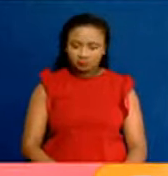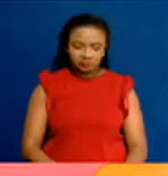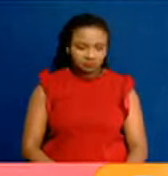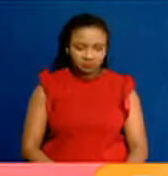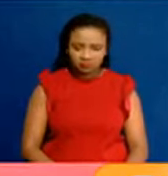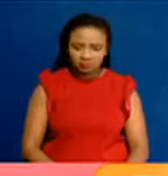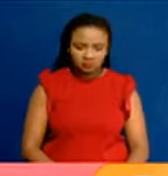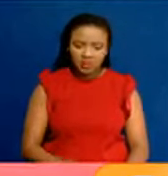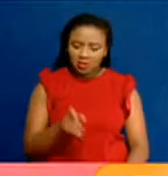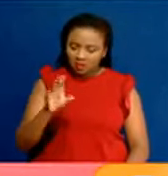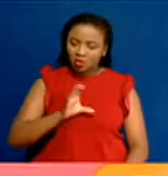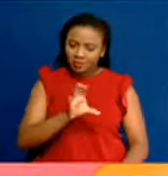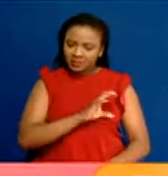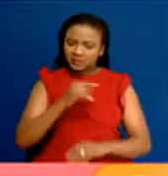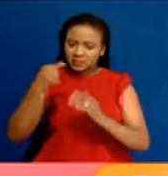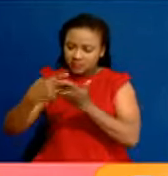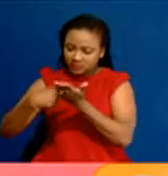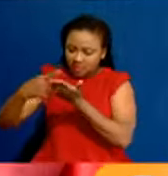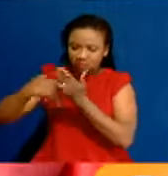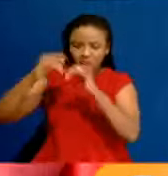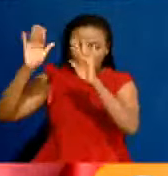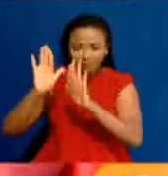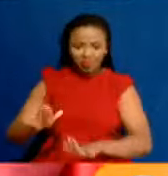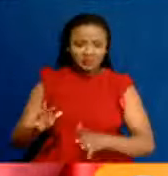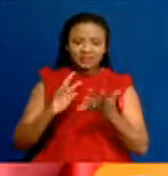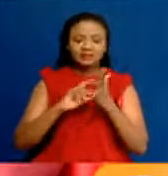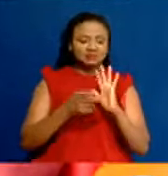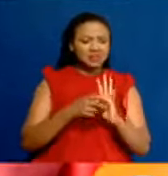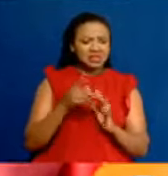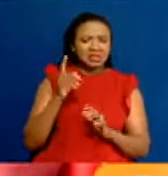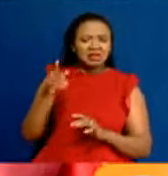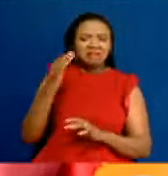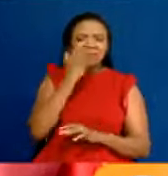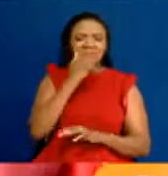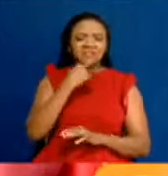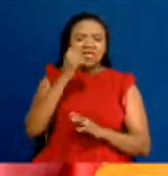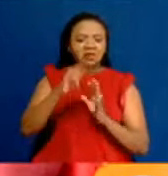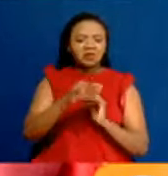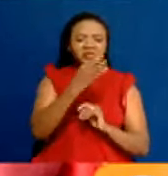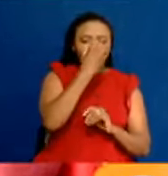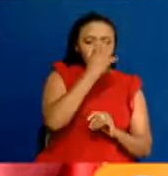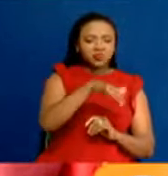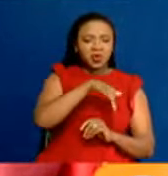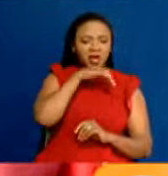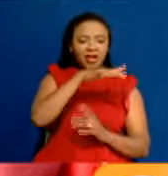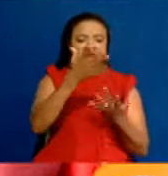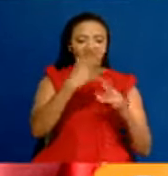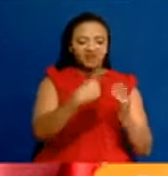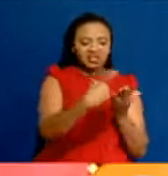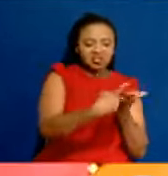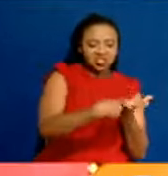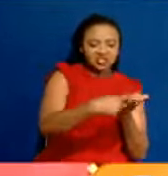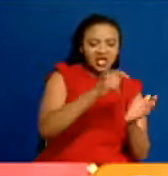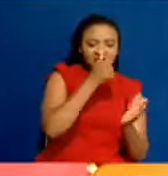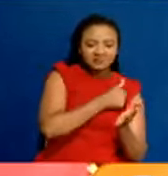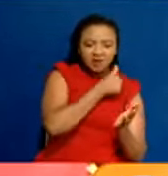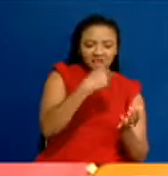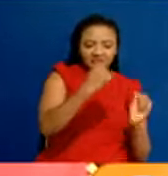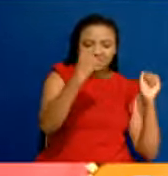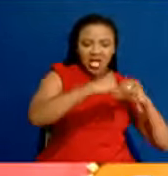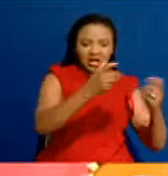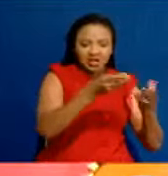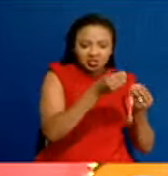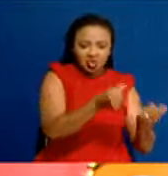kuwa rais William Ruto na Raila Odinga walishafikiana kisiri. We are operating on